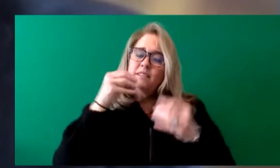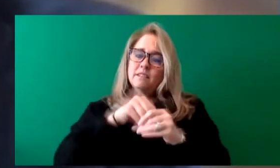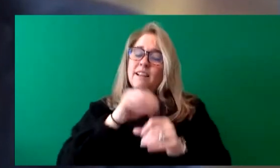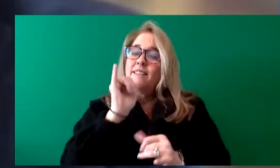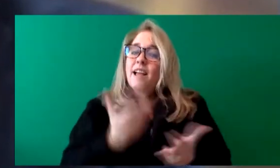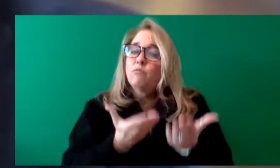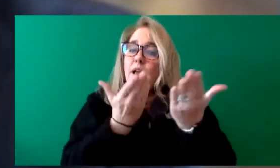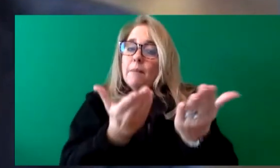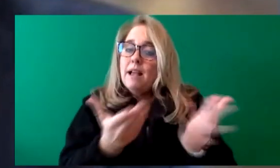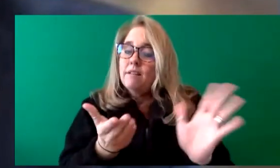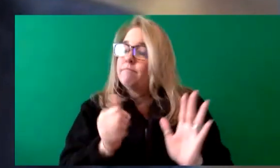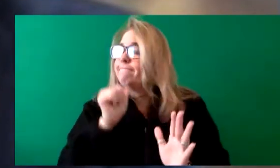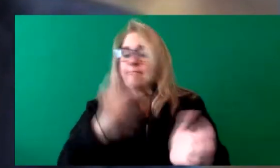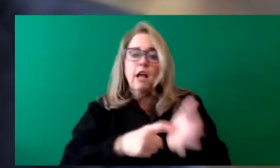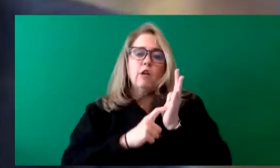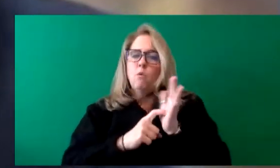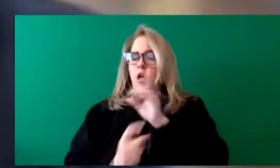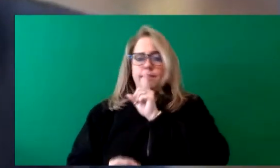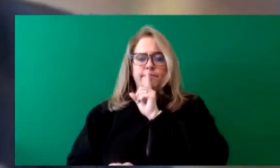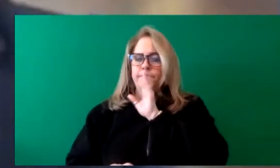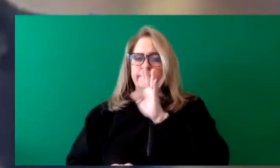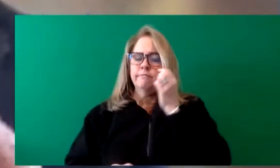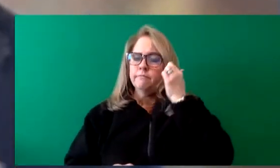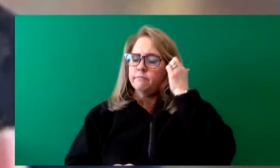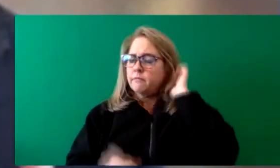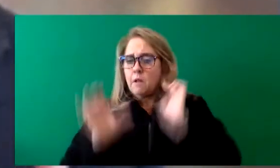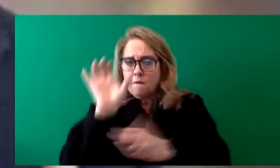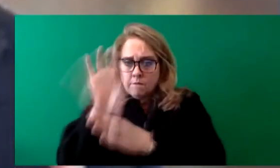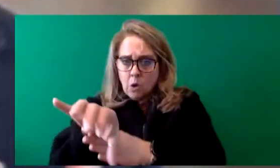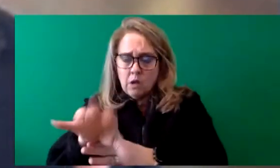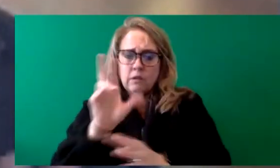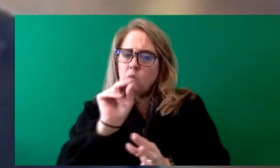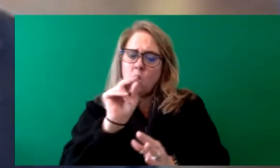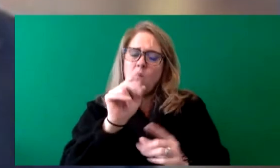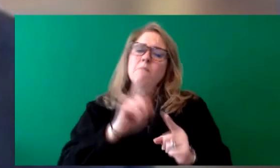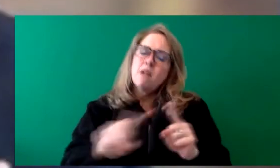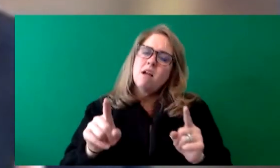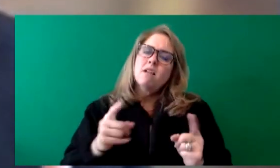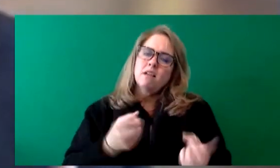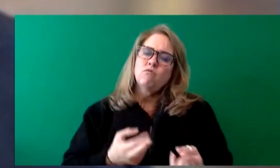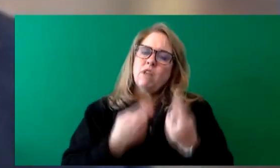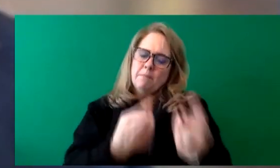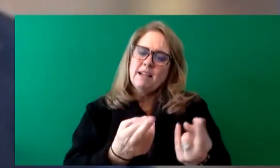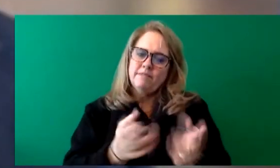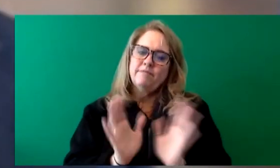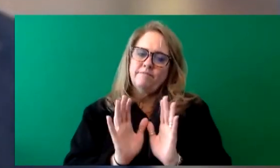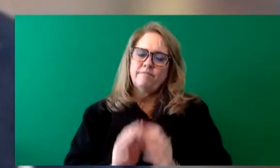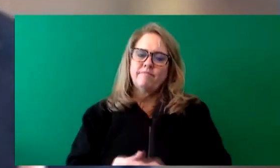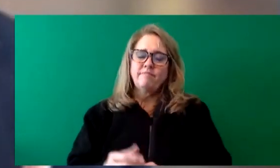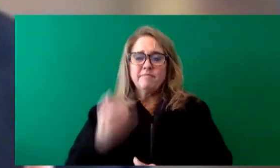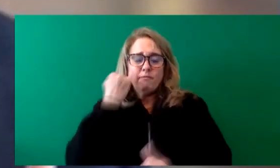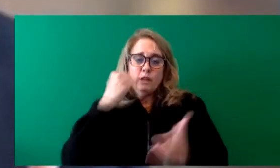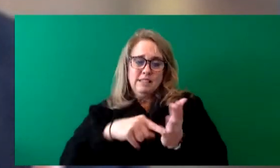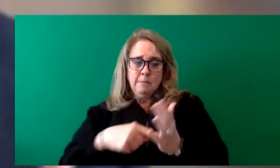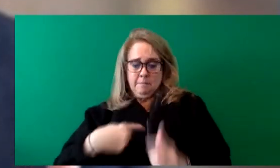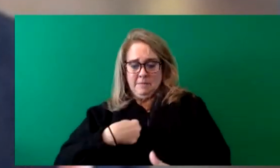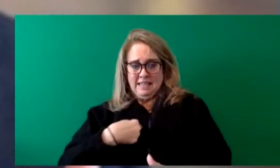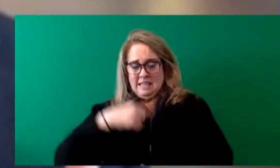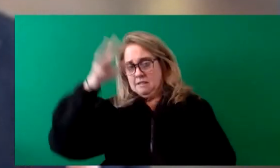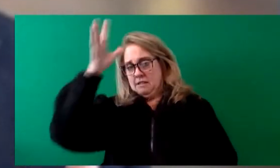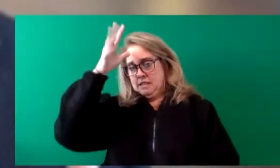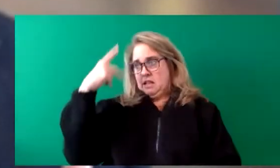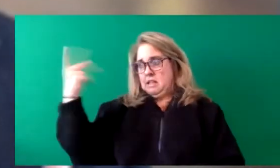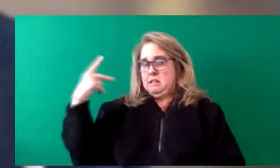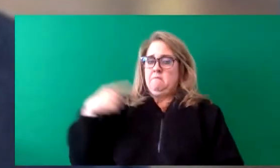do think that what I was trying to get across with myself and my dad was try to evaluate your own risk. You know, if you have chronic medical